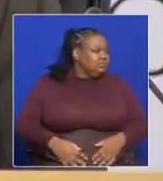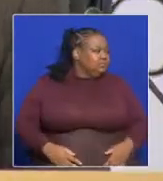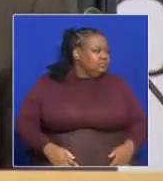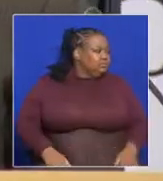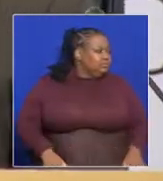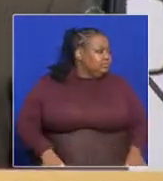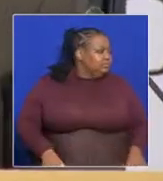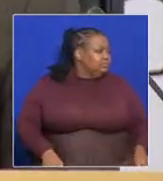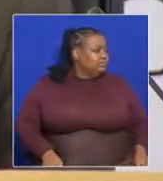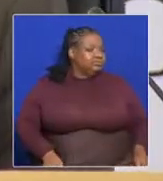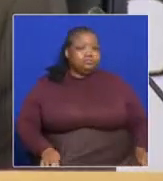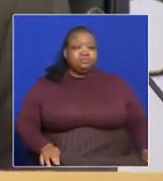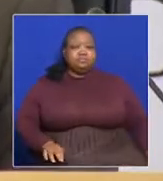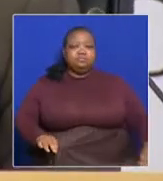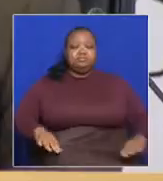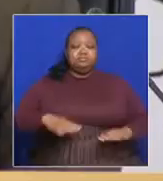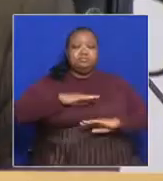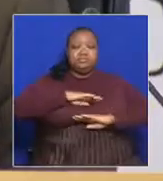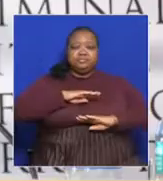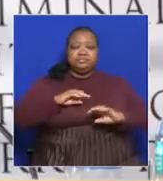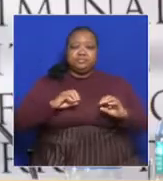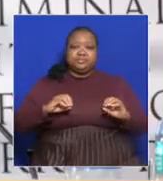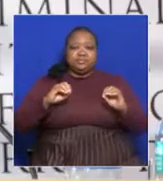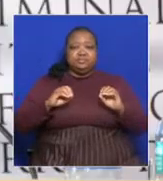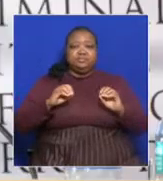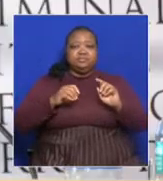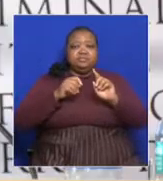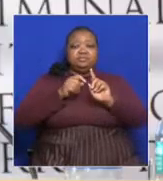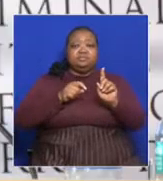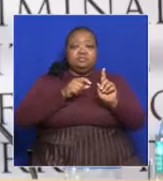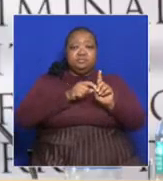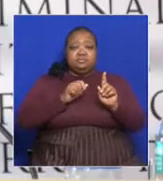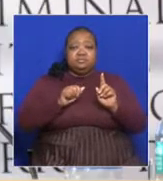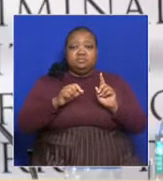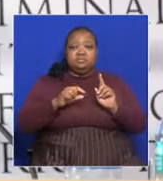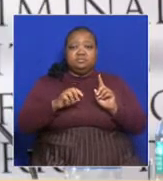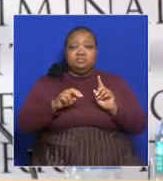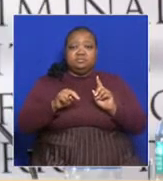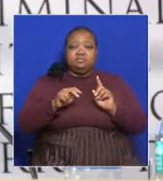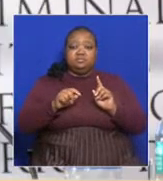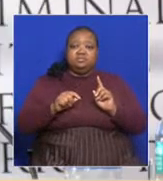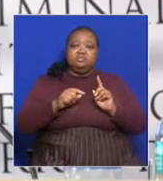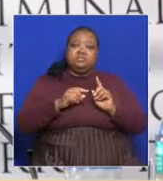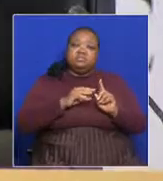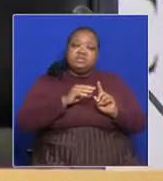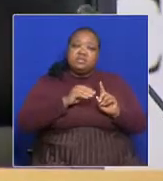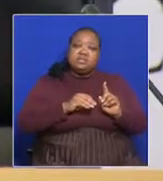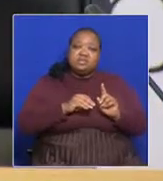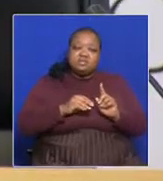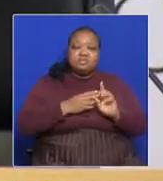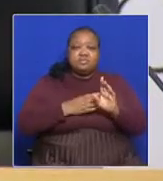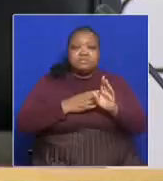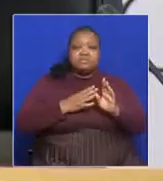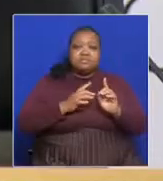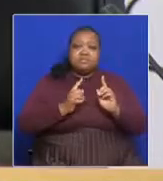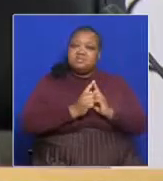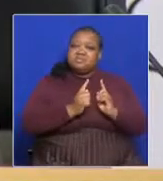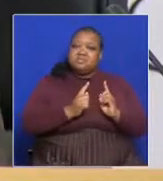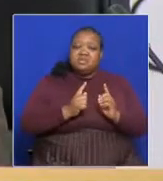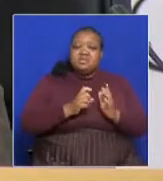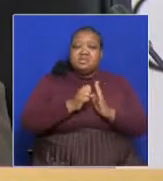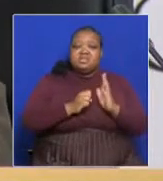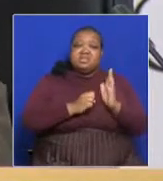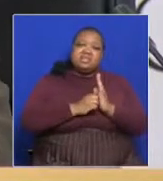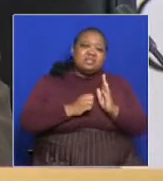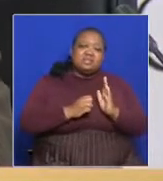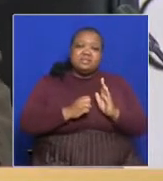record, the agent was approached and he provided a statement. We dealt with it earlier. But he was not asked, sorry,